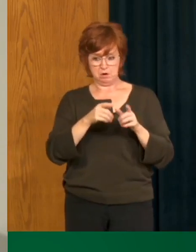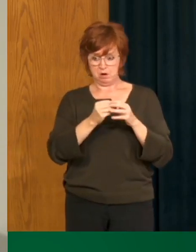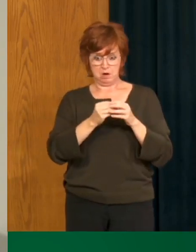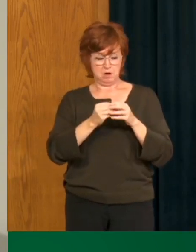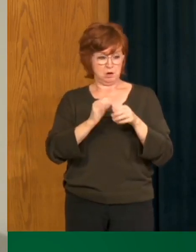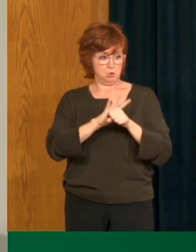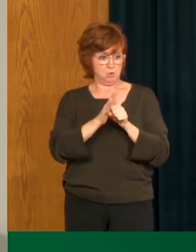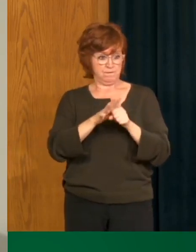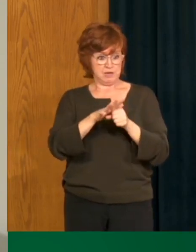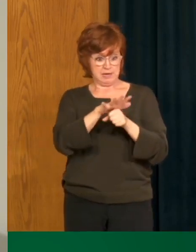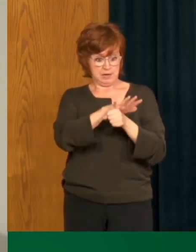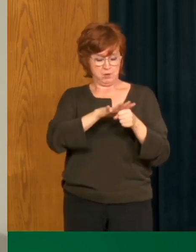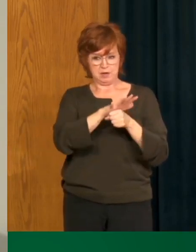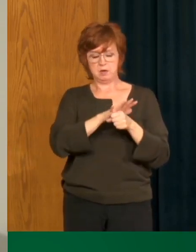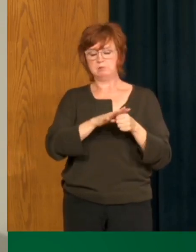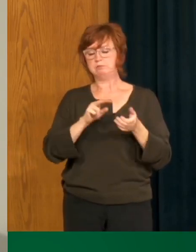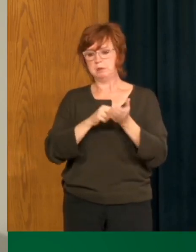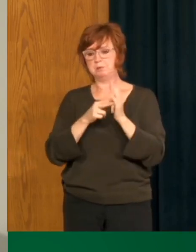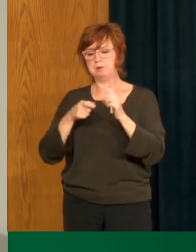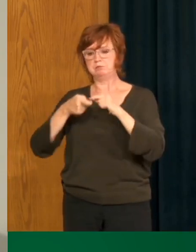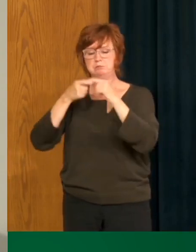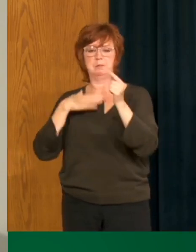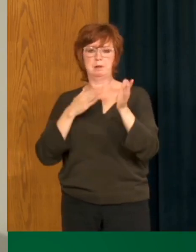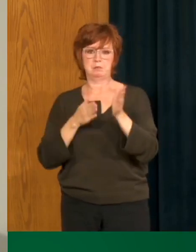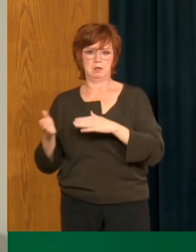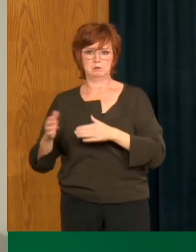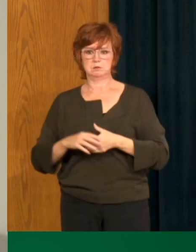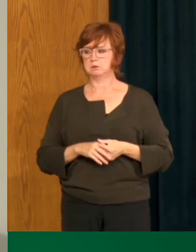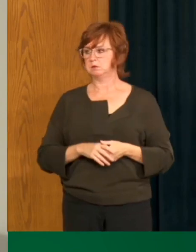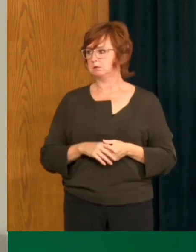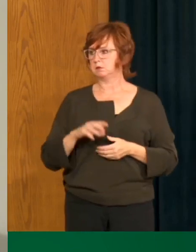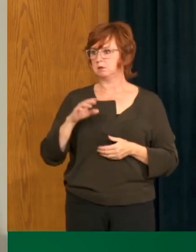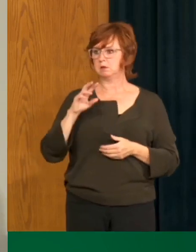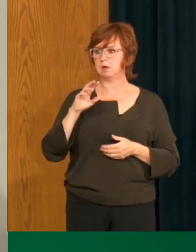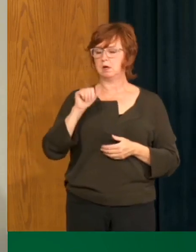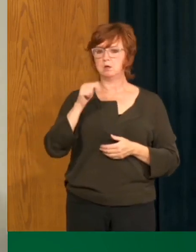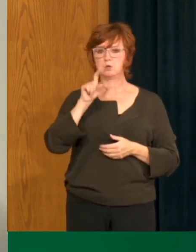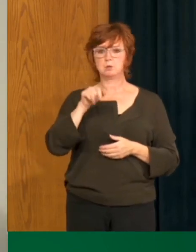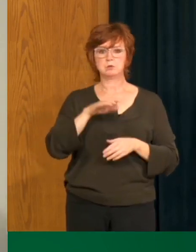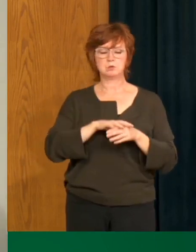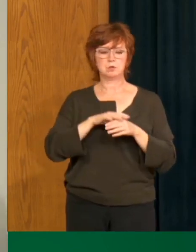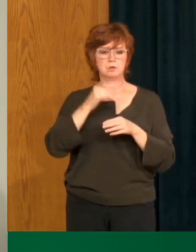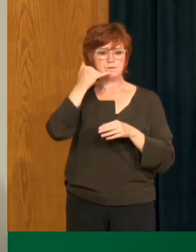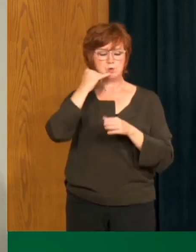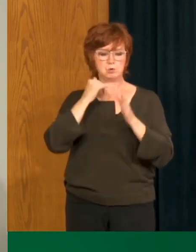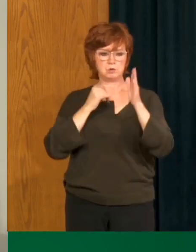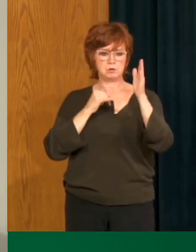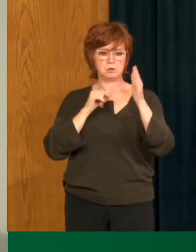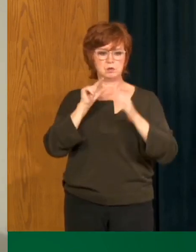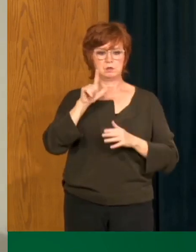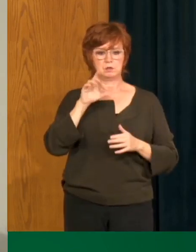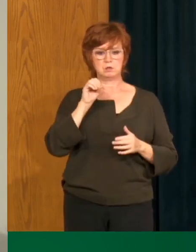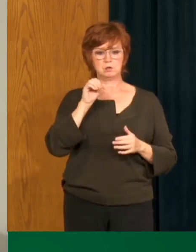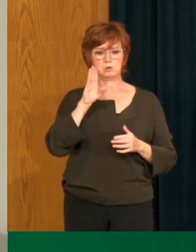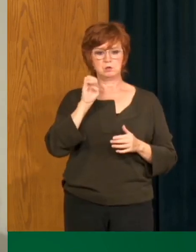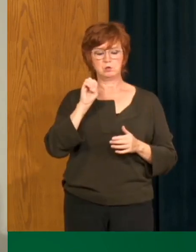local transmission. We'll take our next question on the phone line. We have Carrie Tate with Globe and Mail.